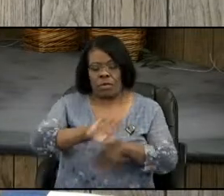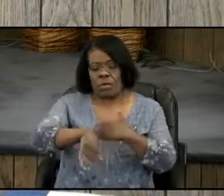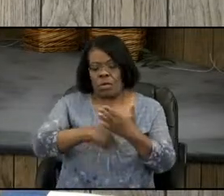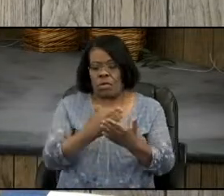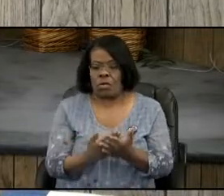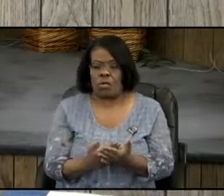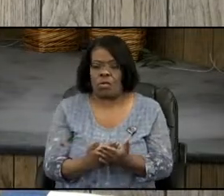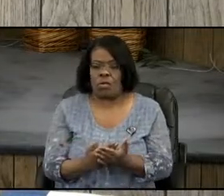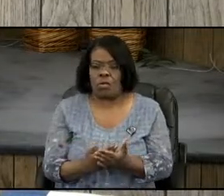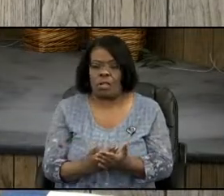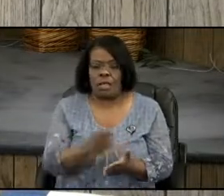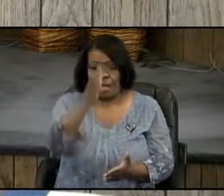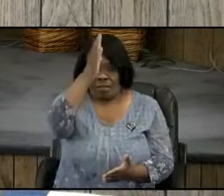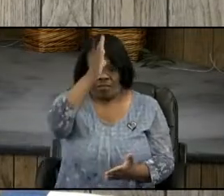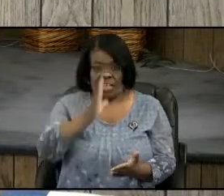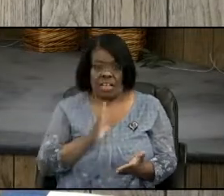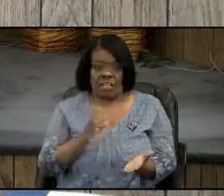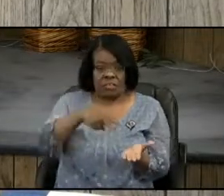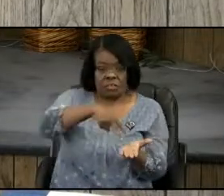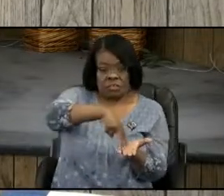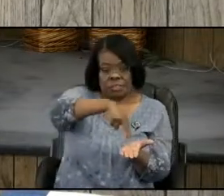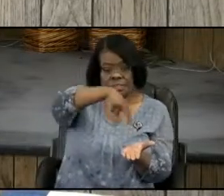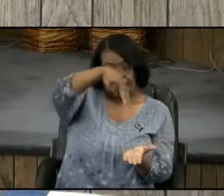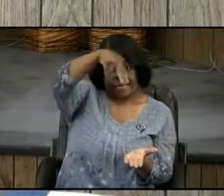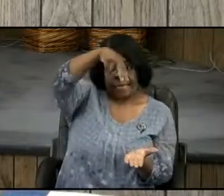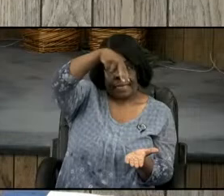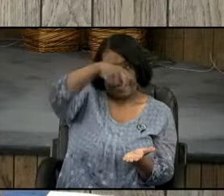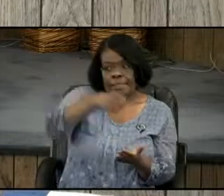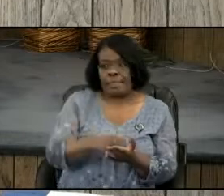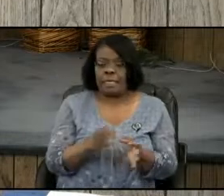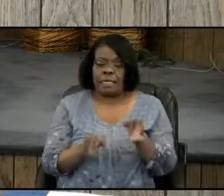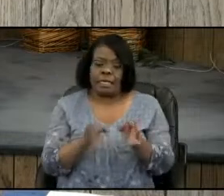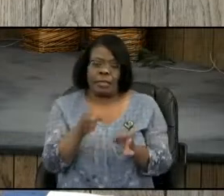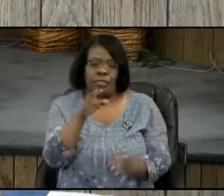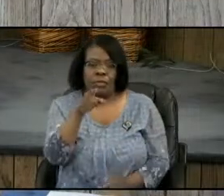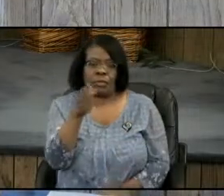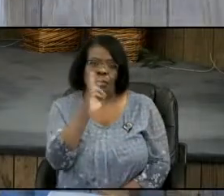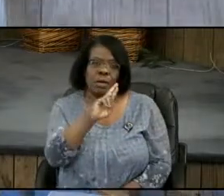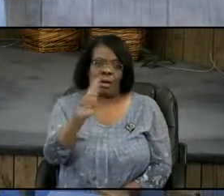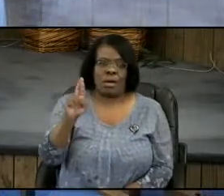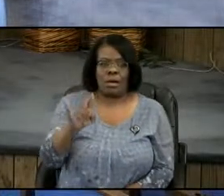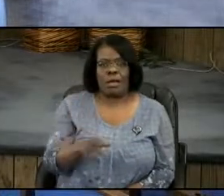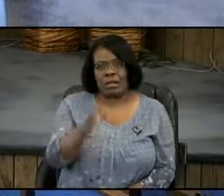feet. If you father, stand up.